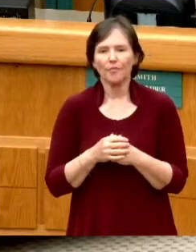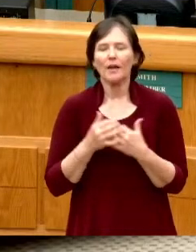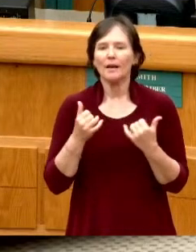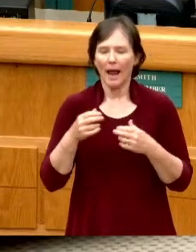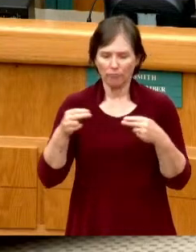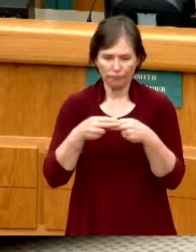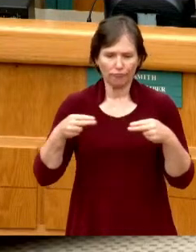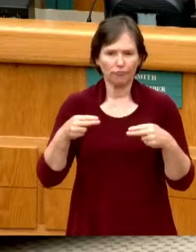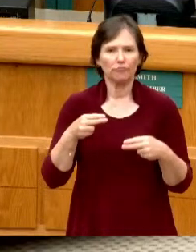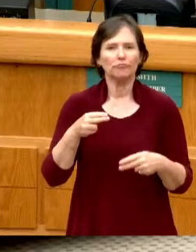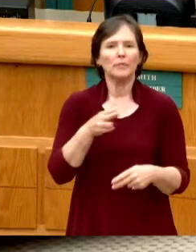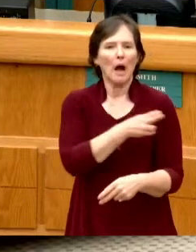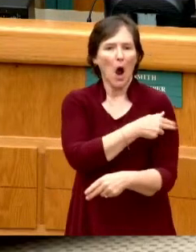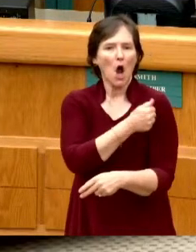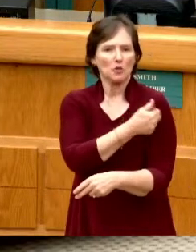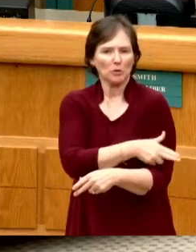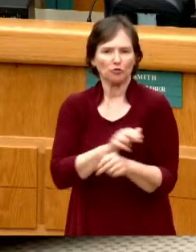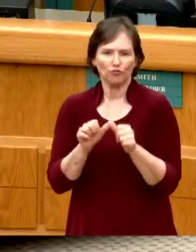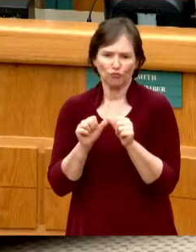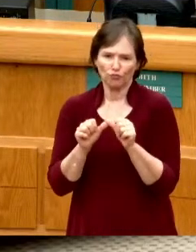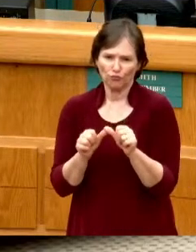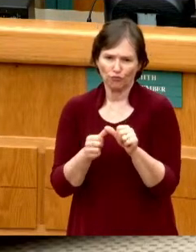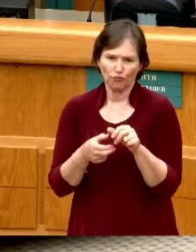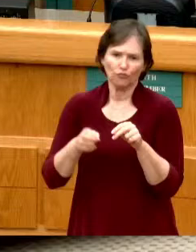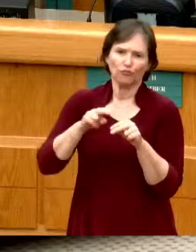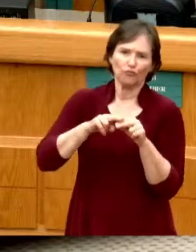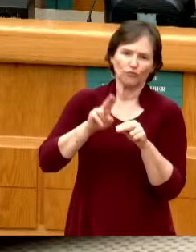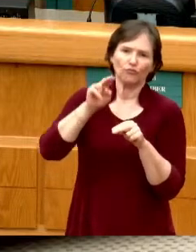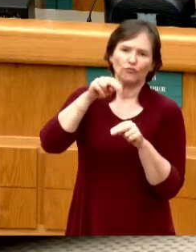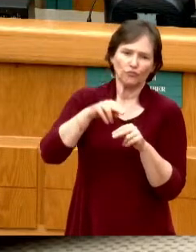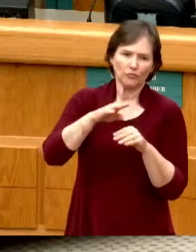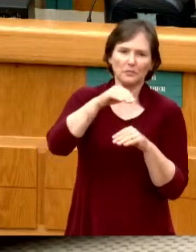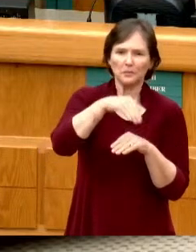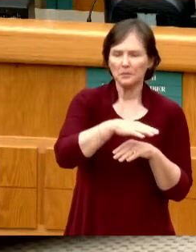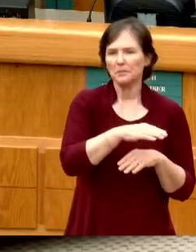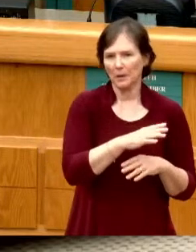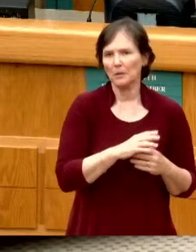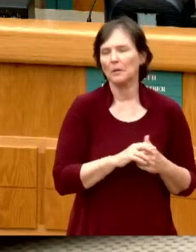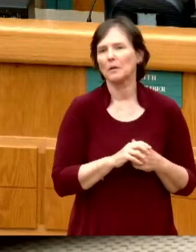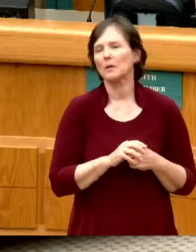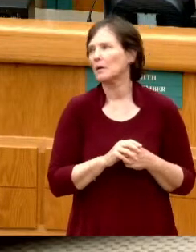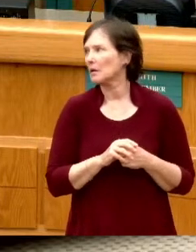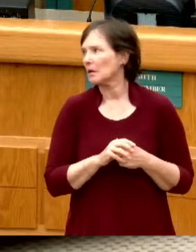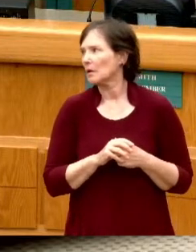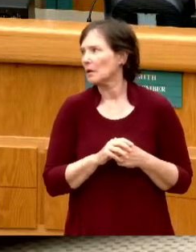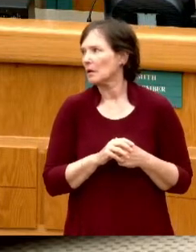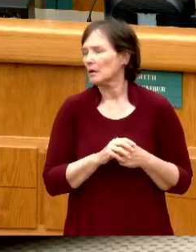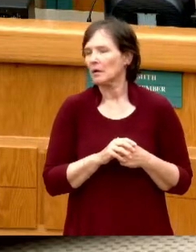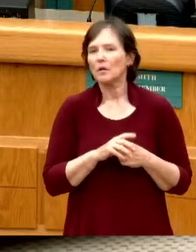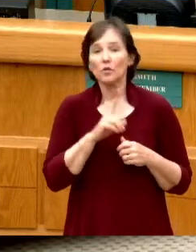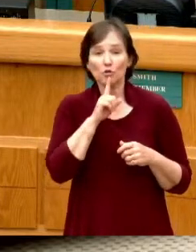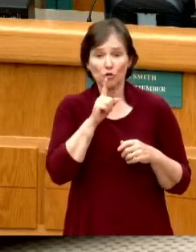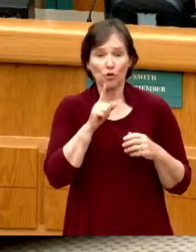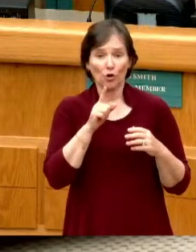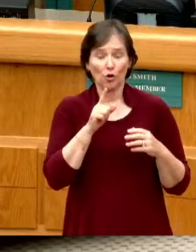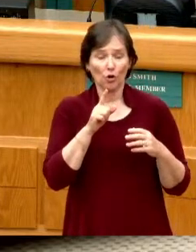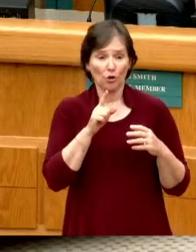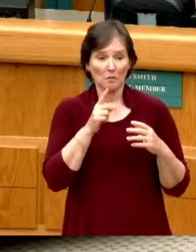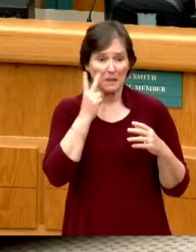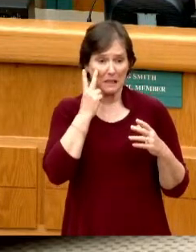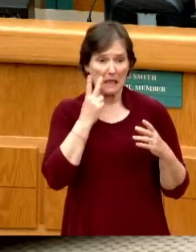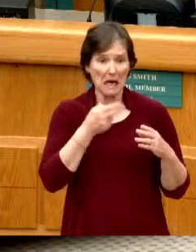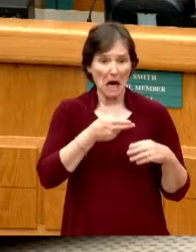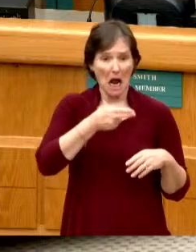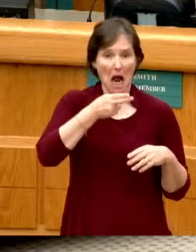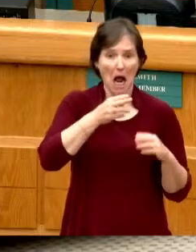hospitalizations continue to go up and down, but they have definitely peaked. And sometimes you see